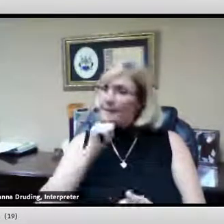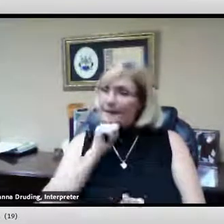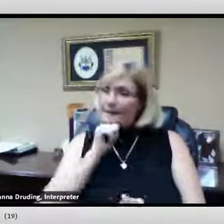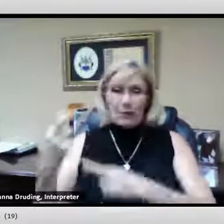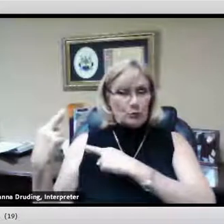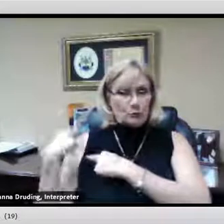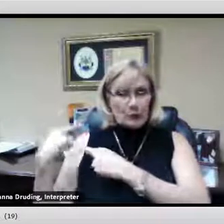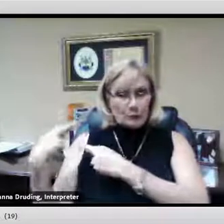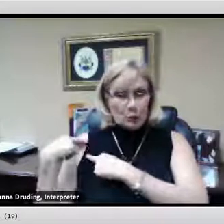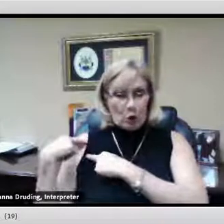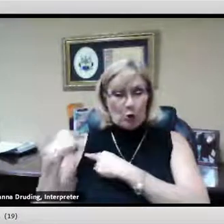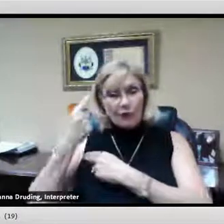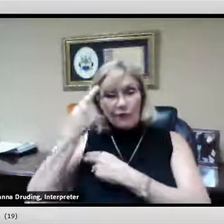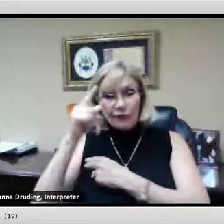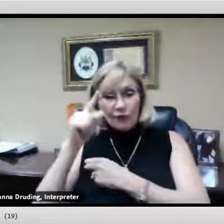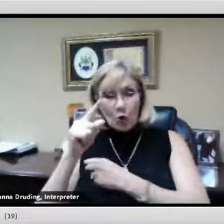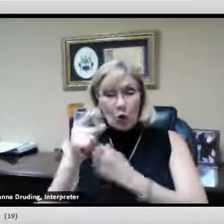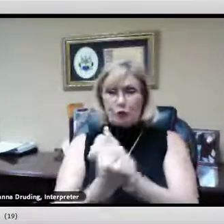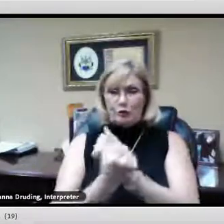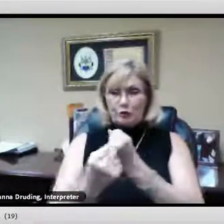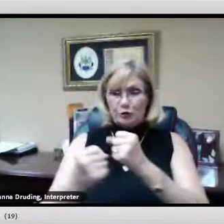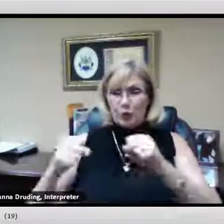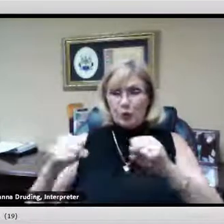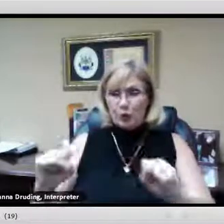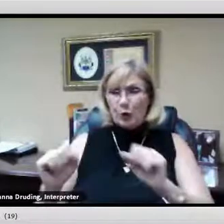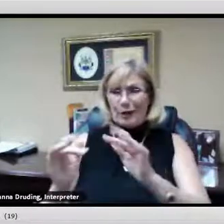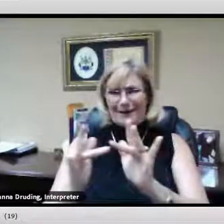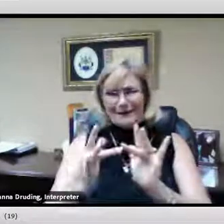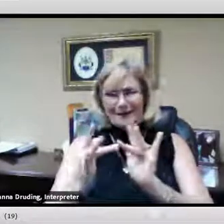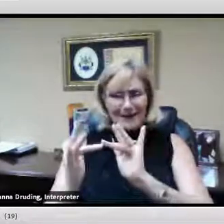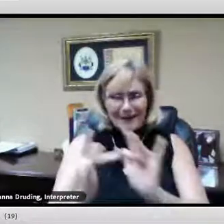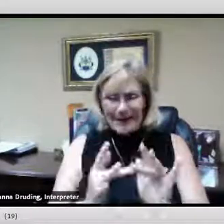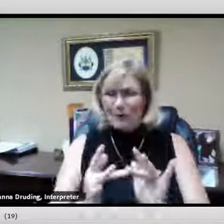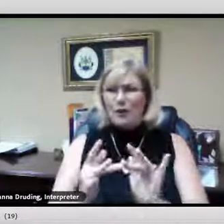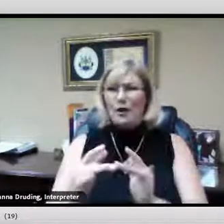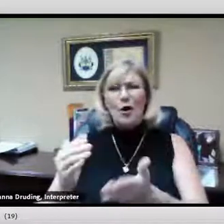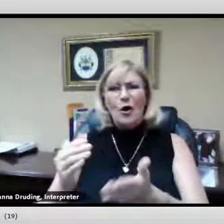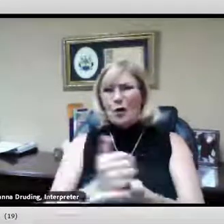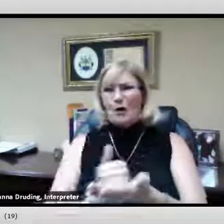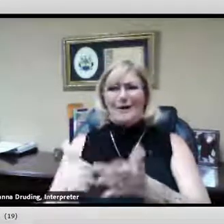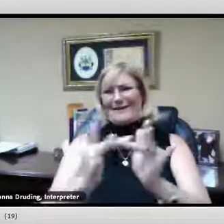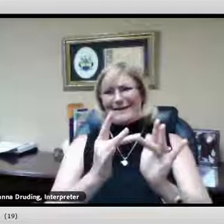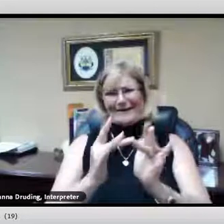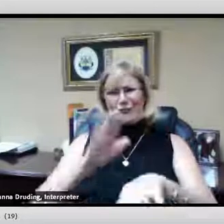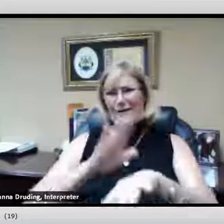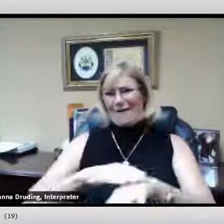responsible for securing of our network or for getting us on the internet.